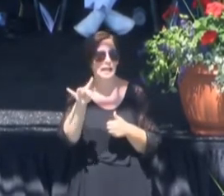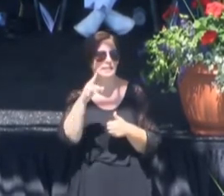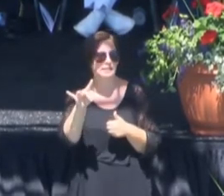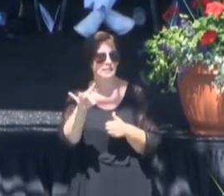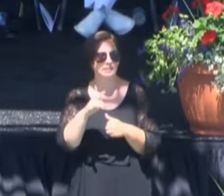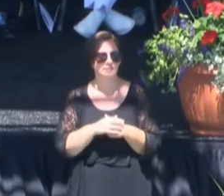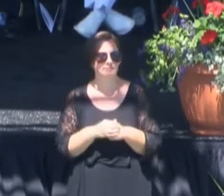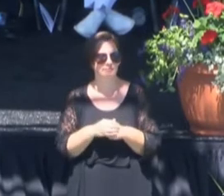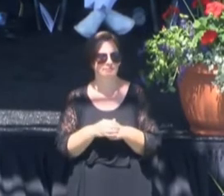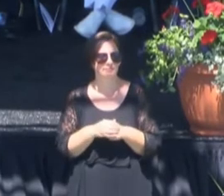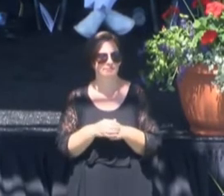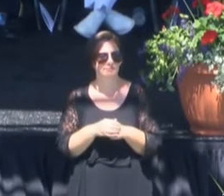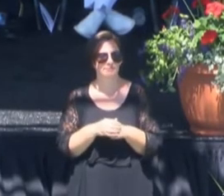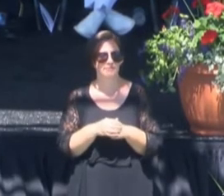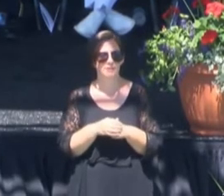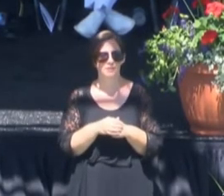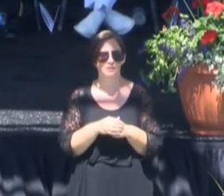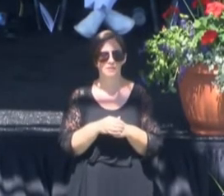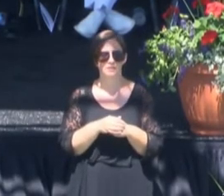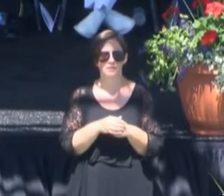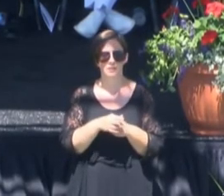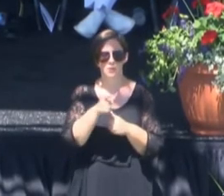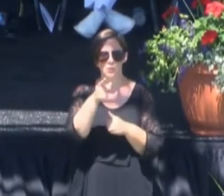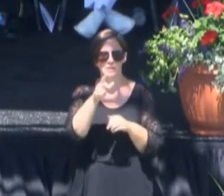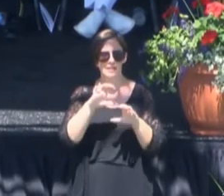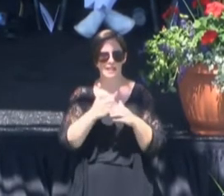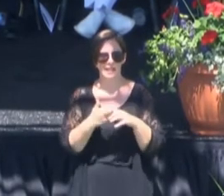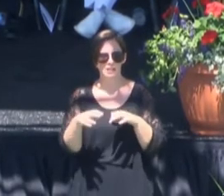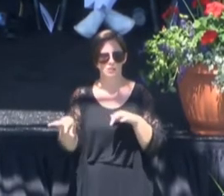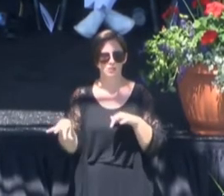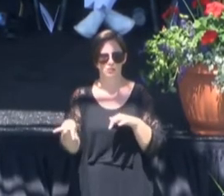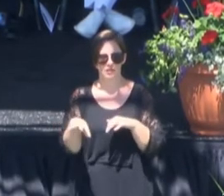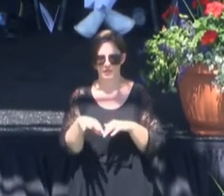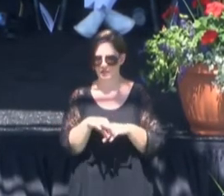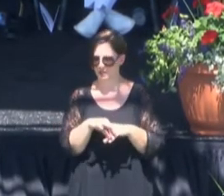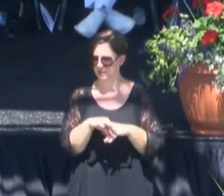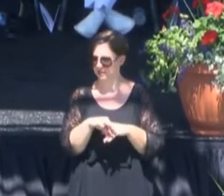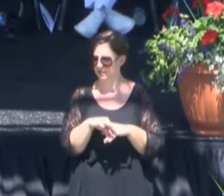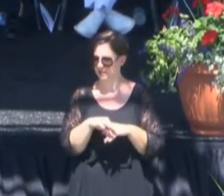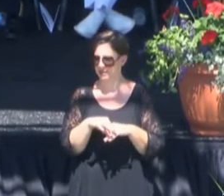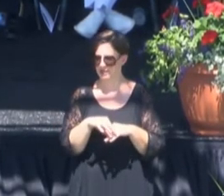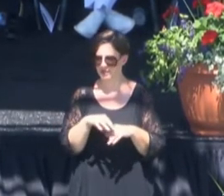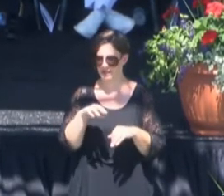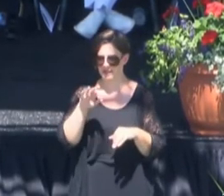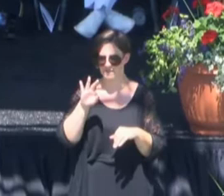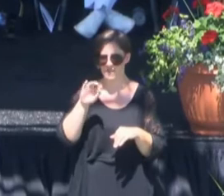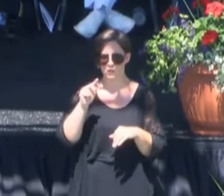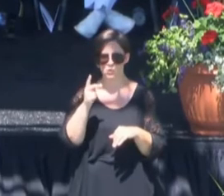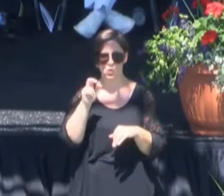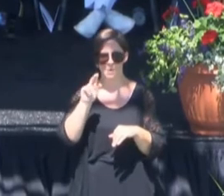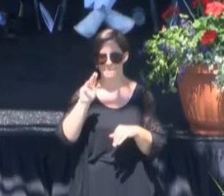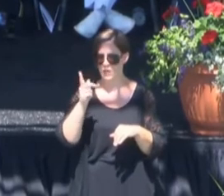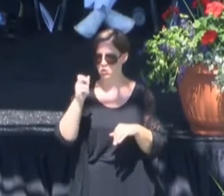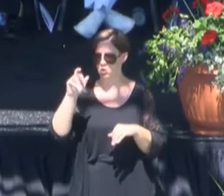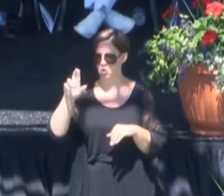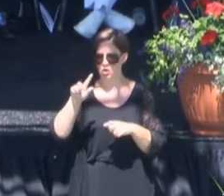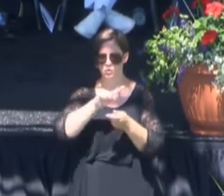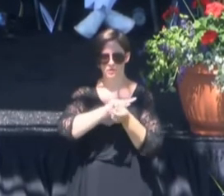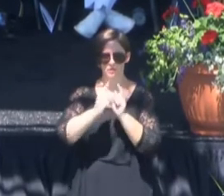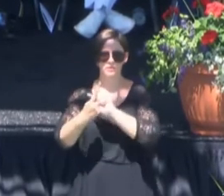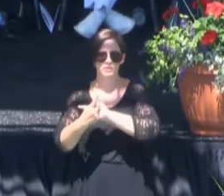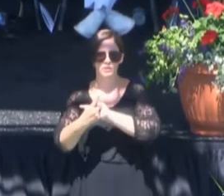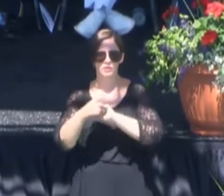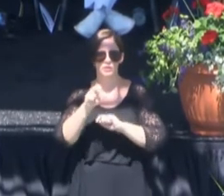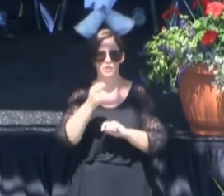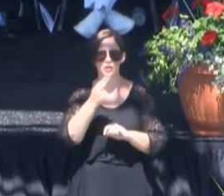2018, whose class ring bears Fliptoint Mergiteur, which translates, "She